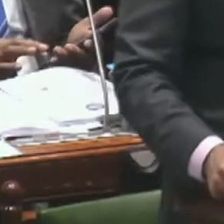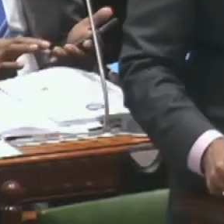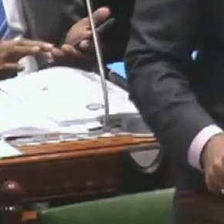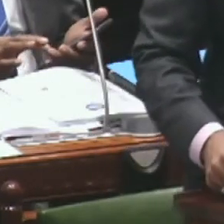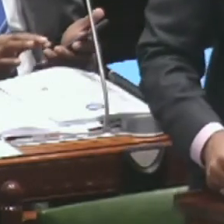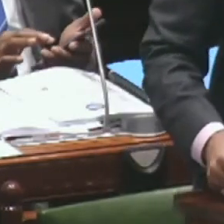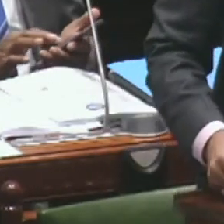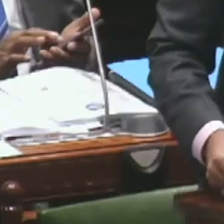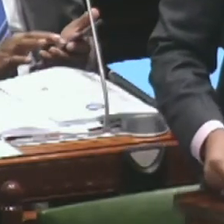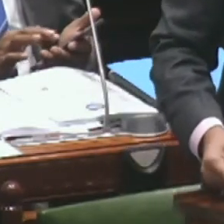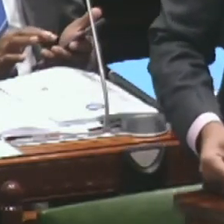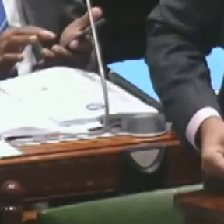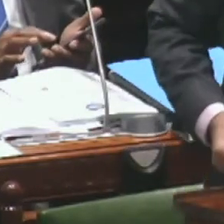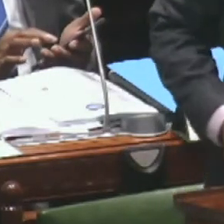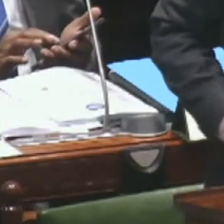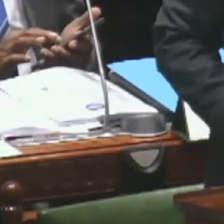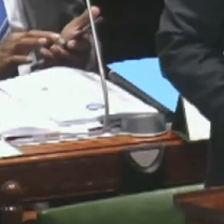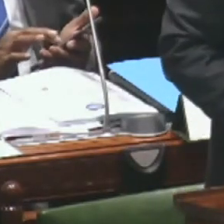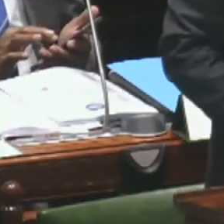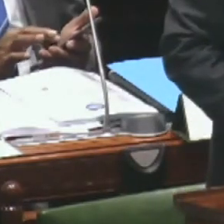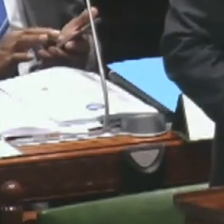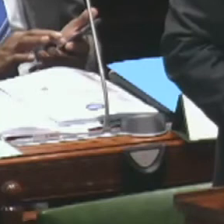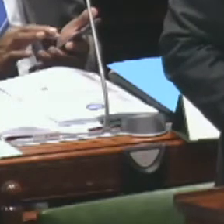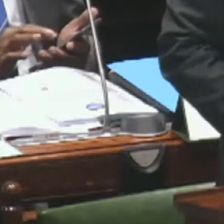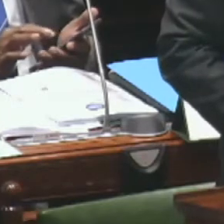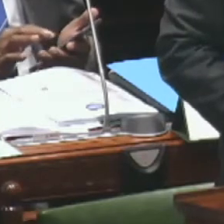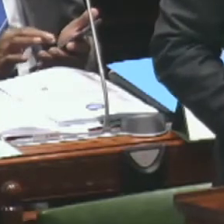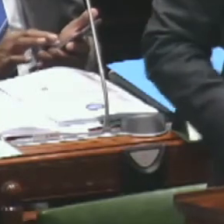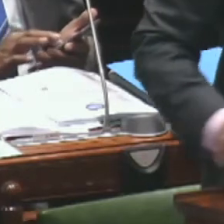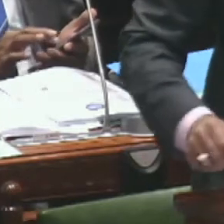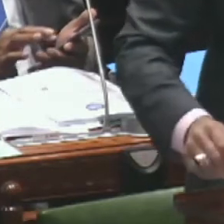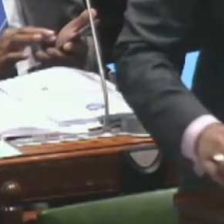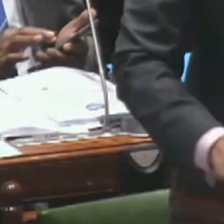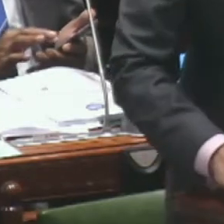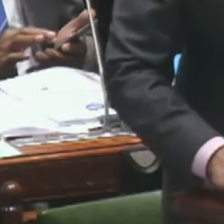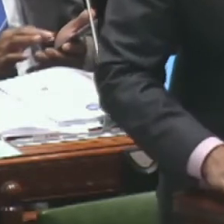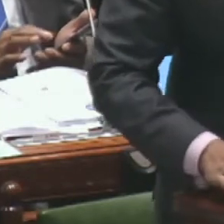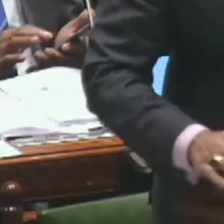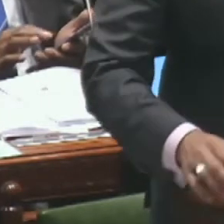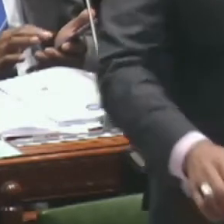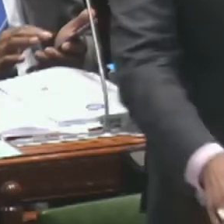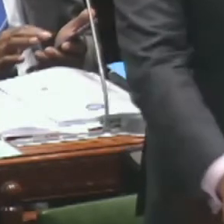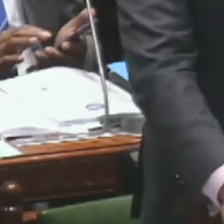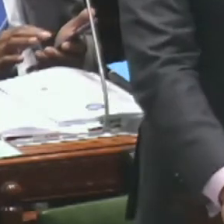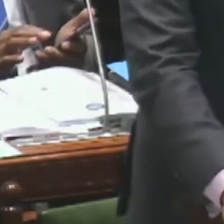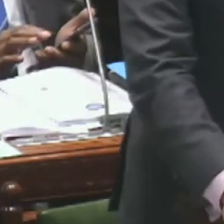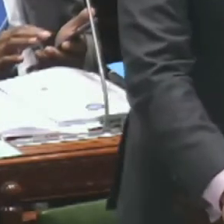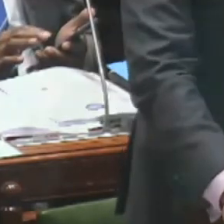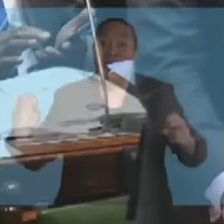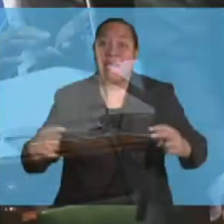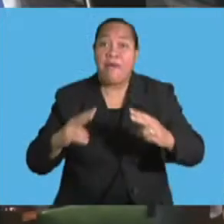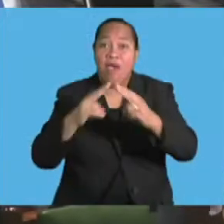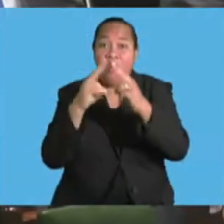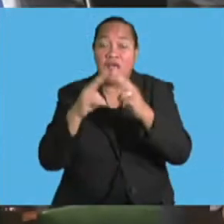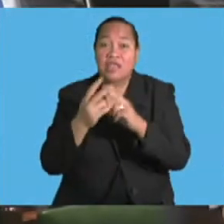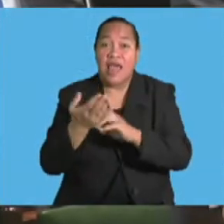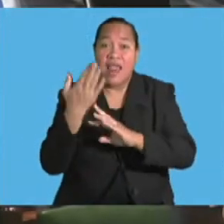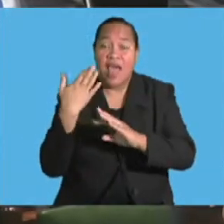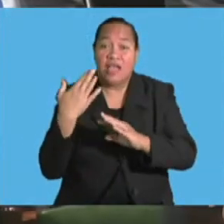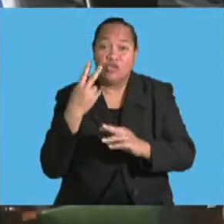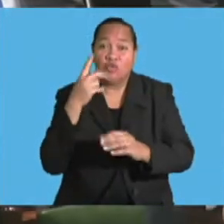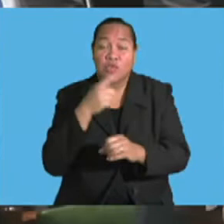across the continent, including the hottest day ever recorded in the French capital and cradle of the Paris Agreement, 42